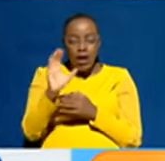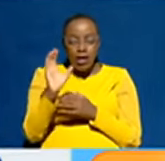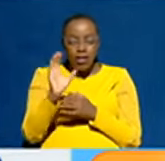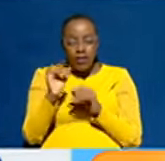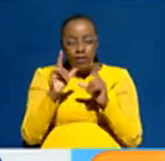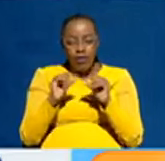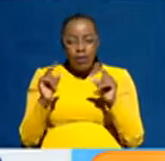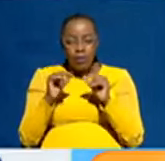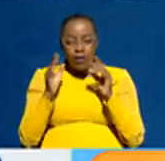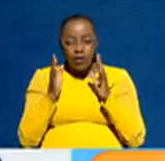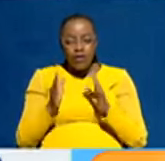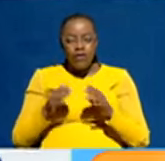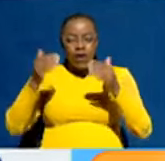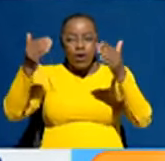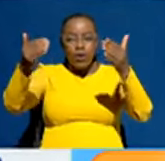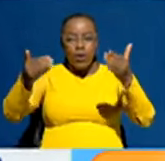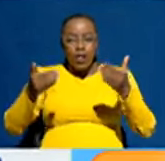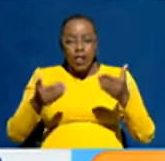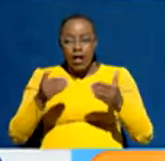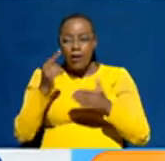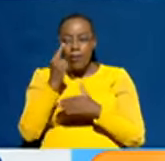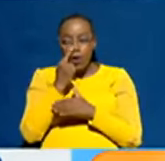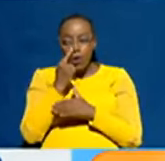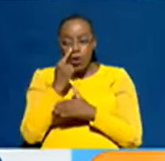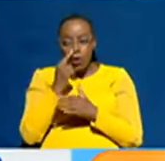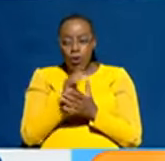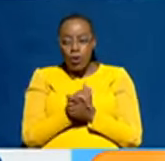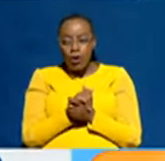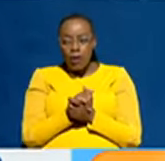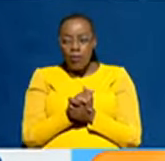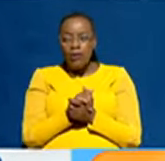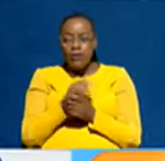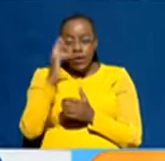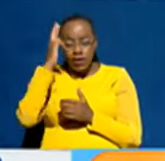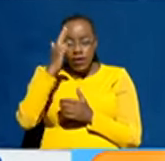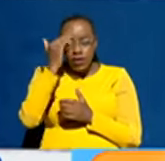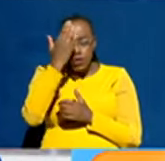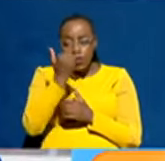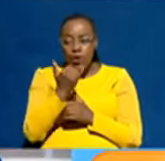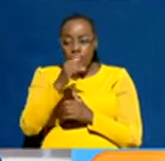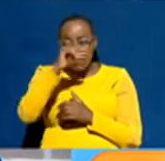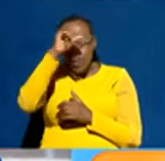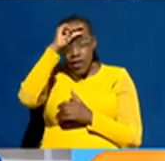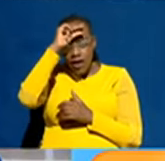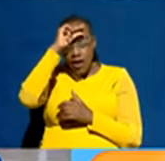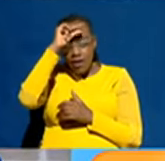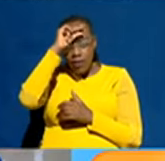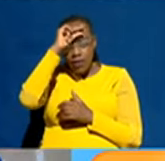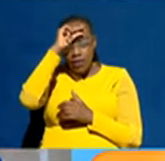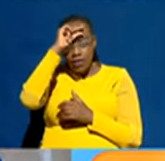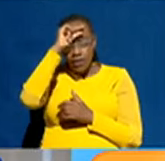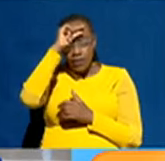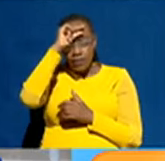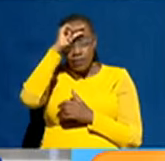humanity, welcome home. This is why the government